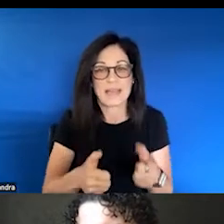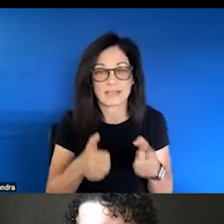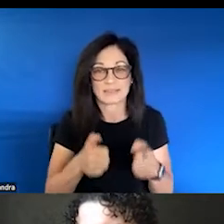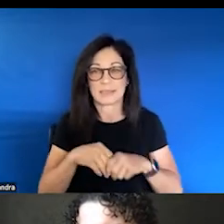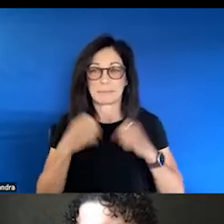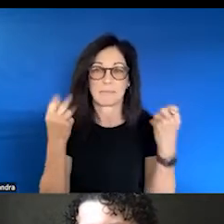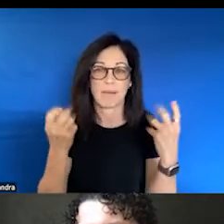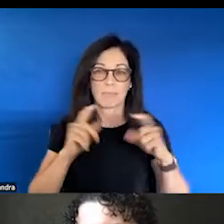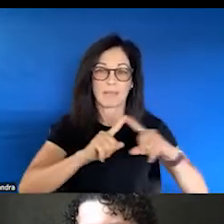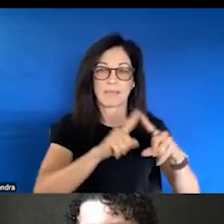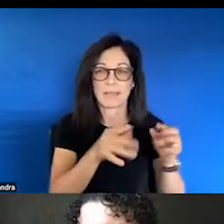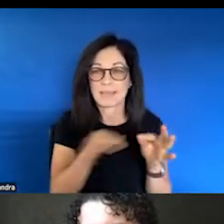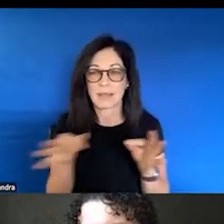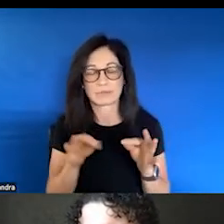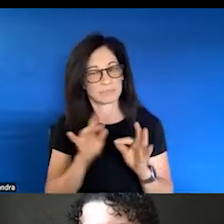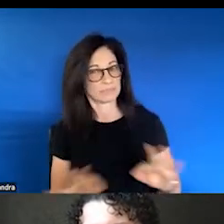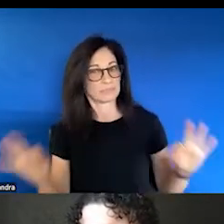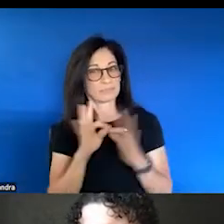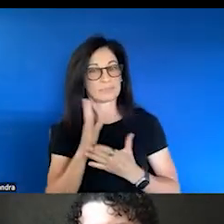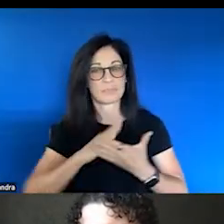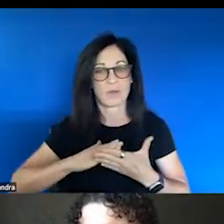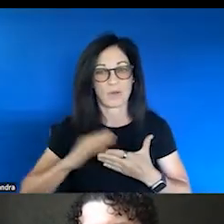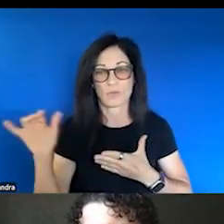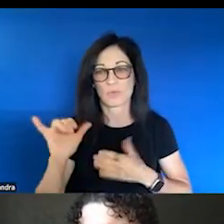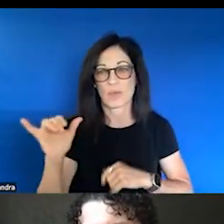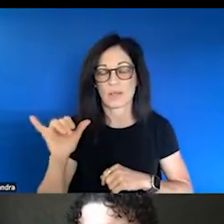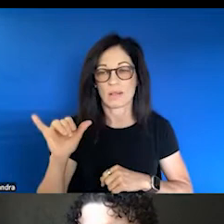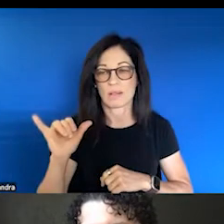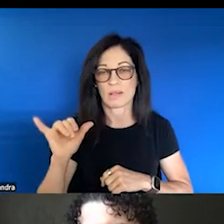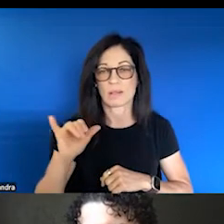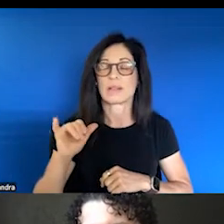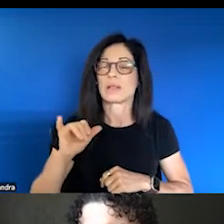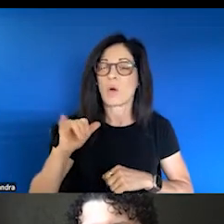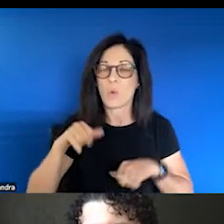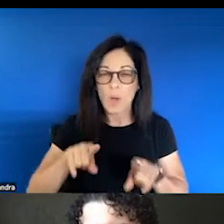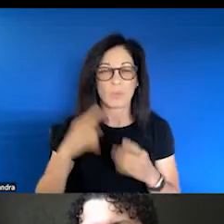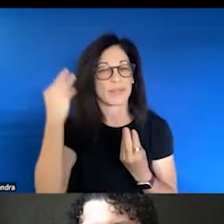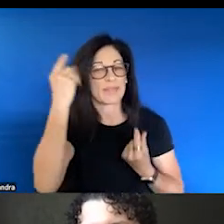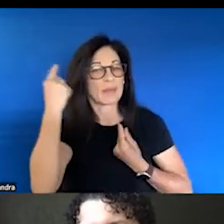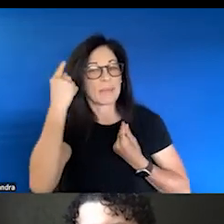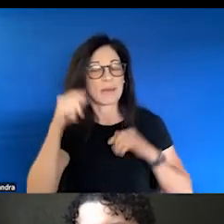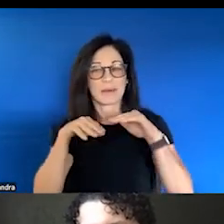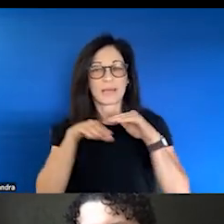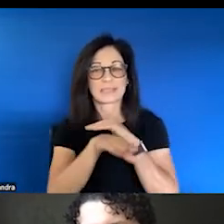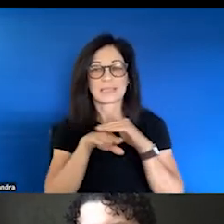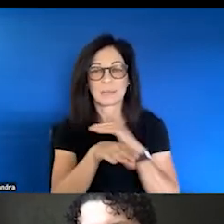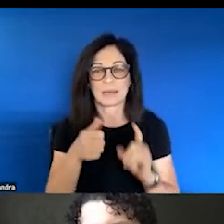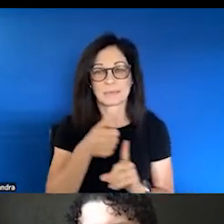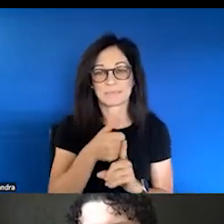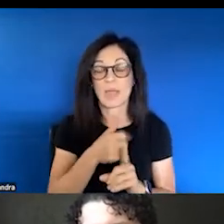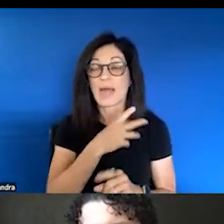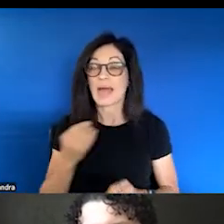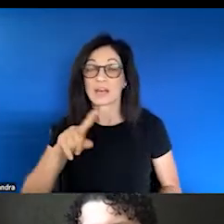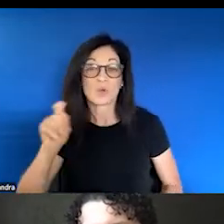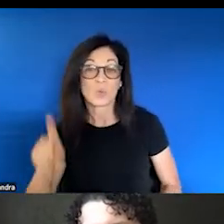multiple languages being a critical piece as well, as we think about accessibility. And then a question